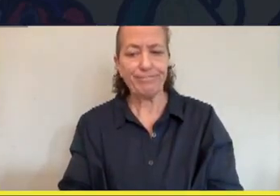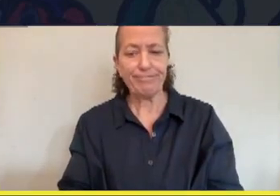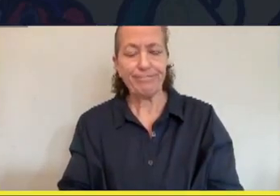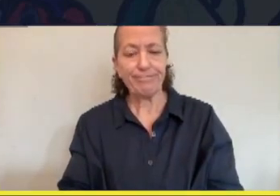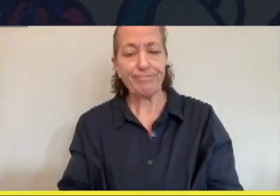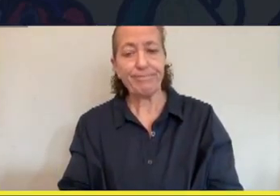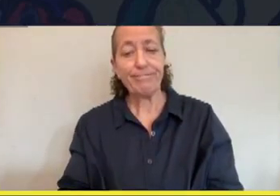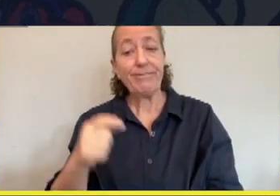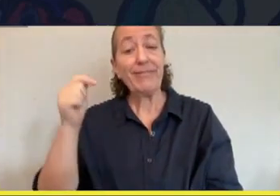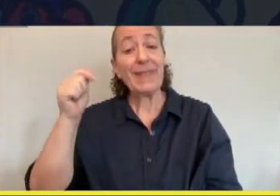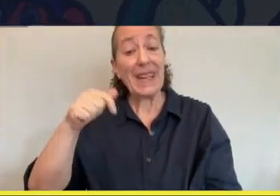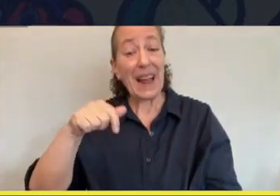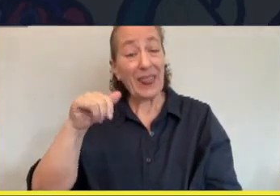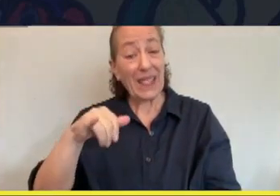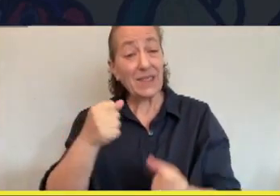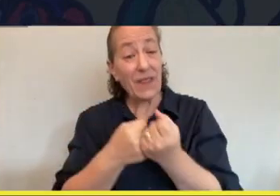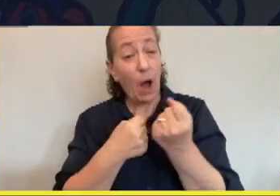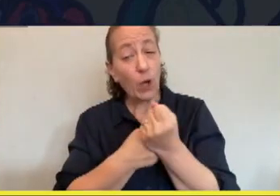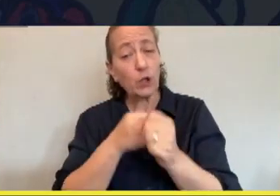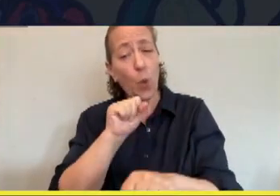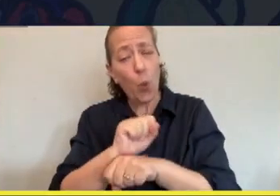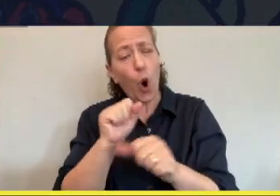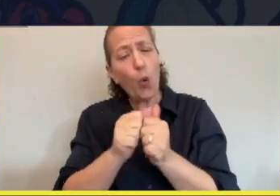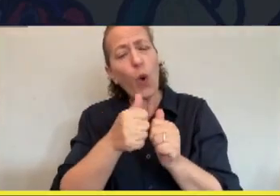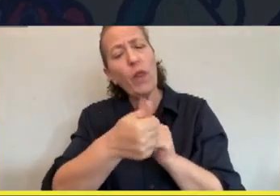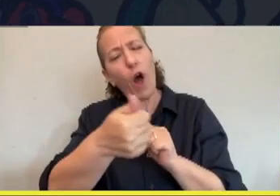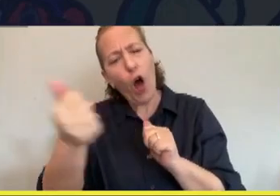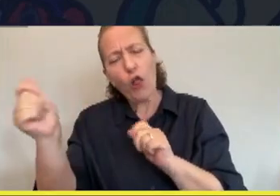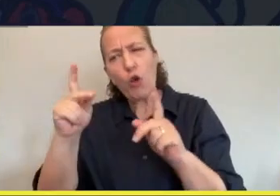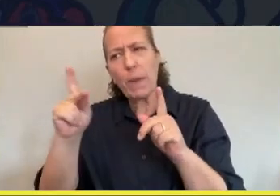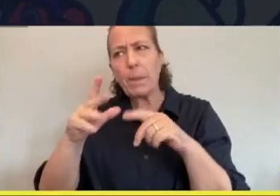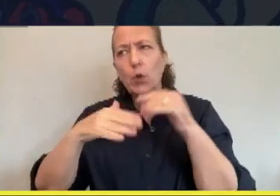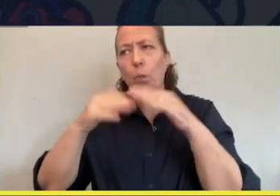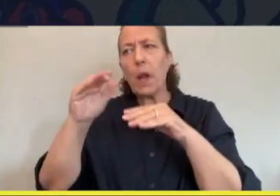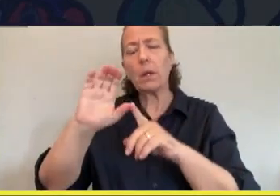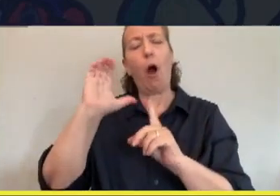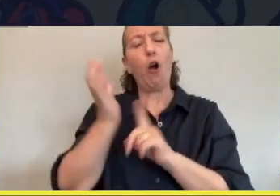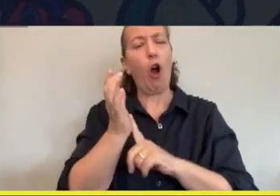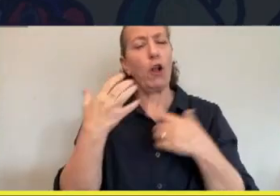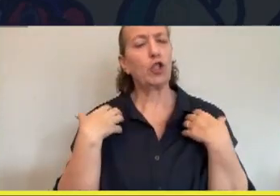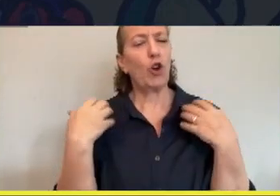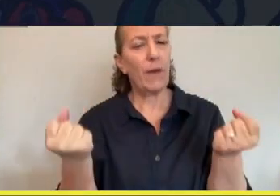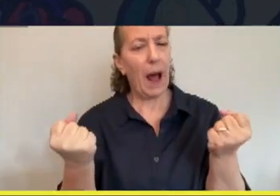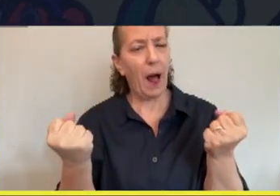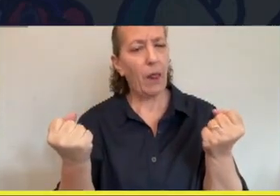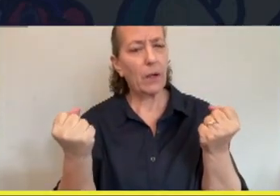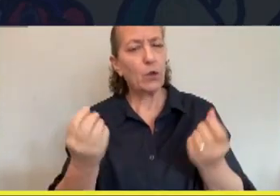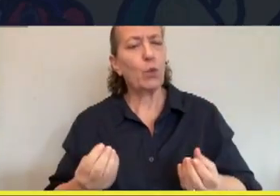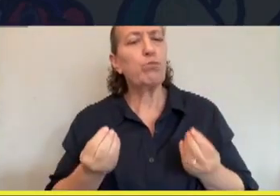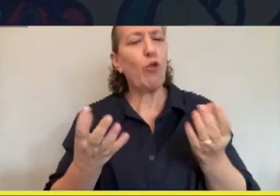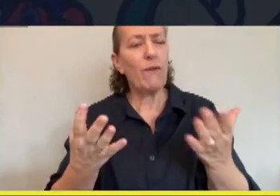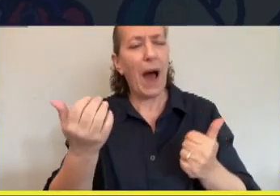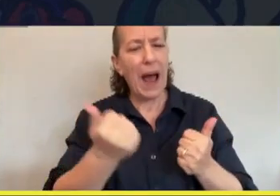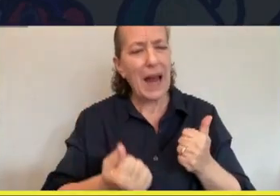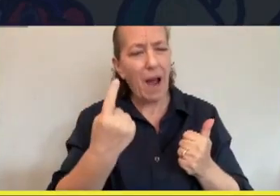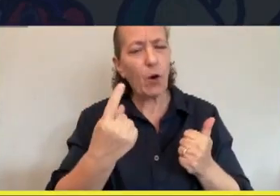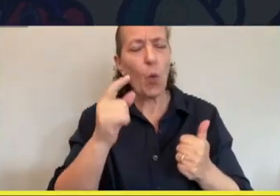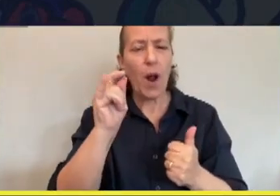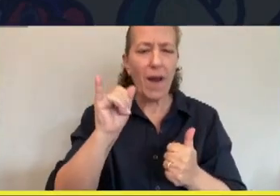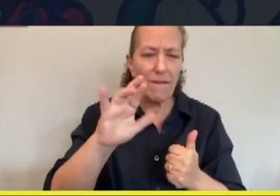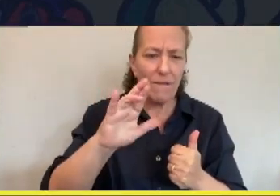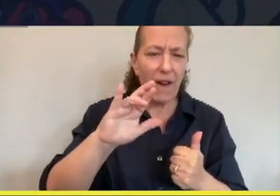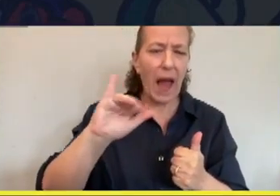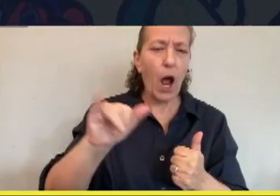on working with others to build what we call a culture of health that provides everyone in America a fair and just opportunity for health and